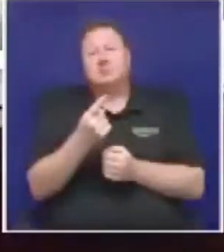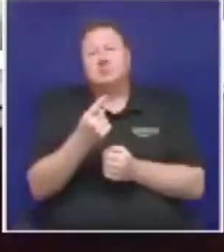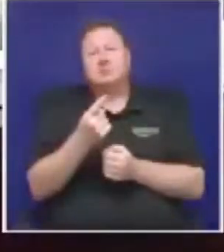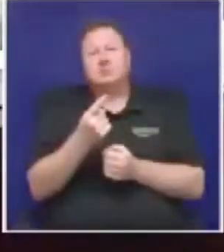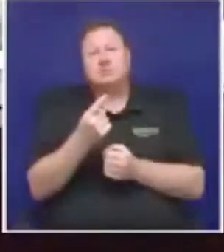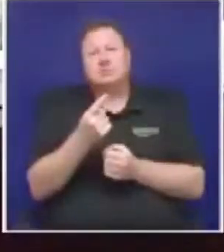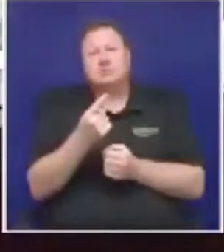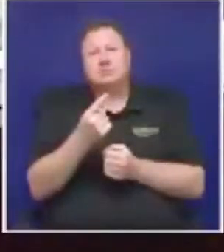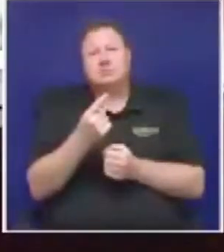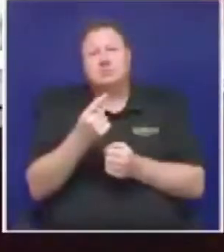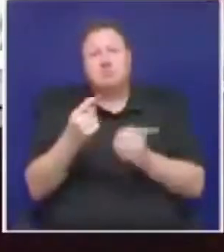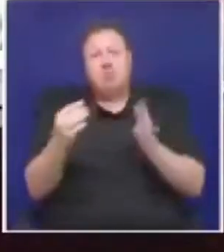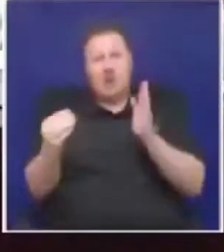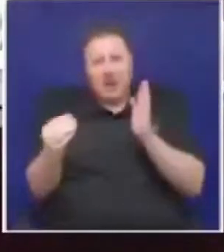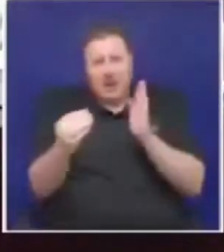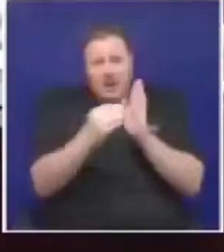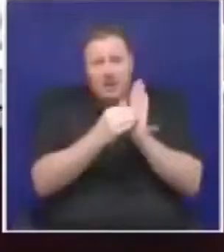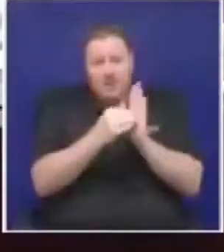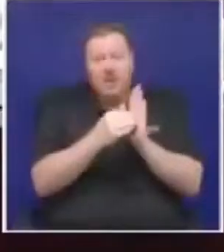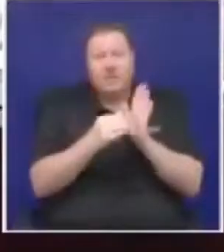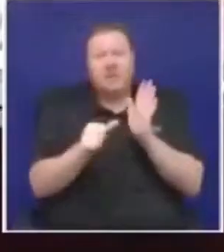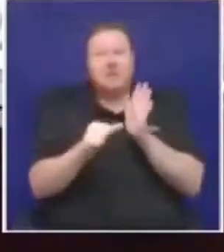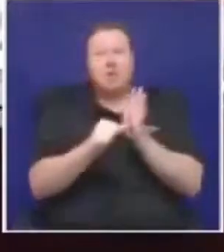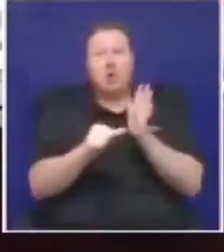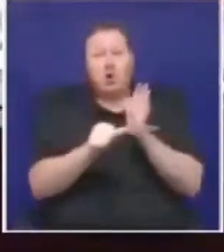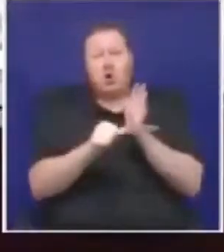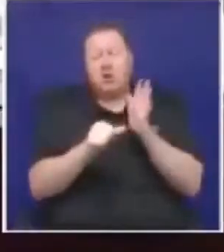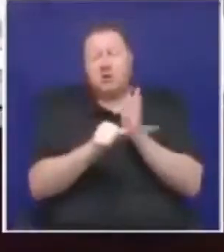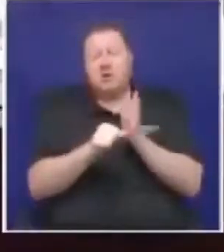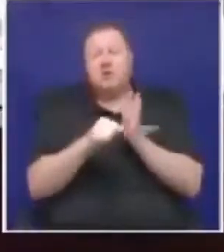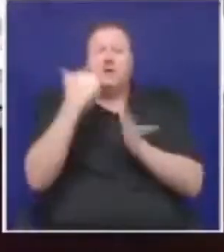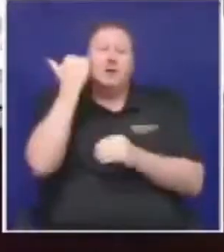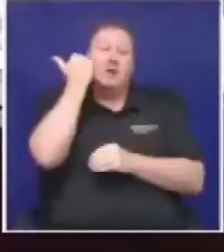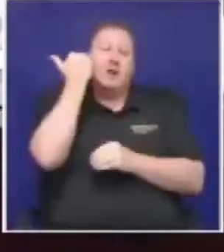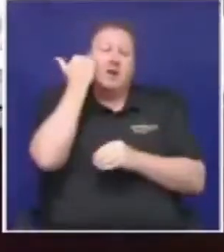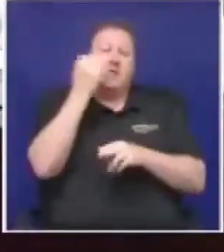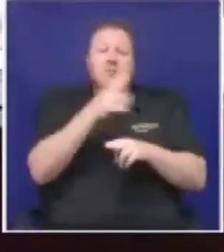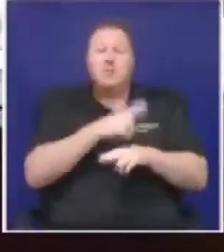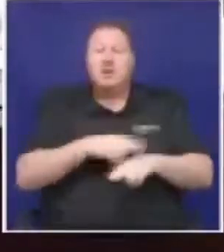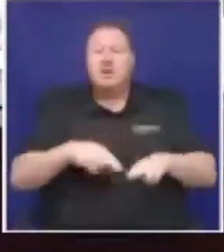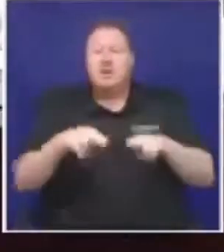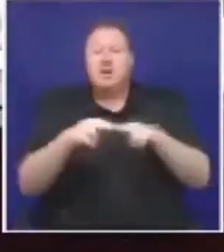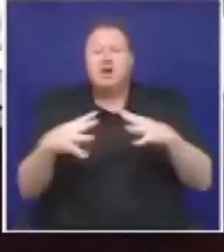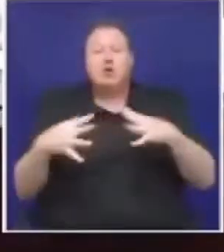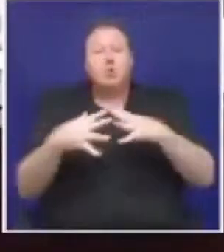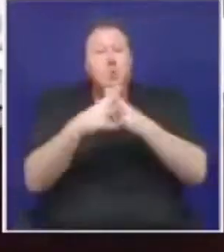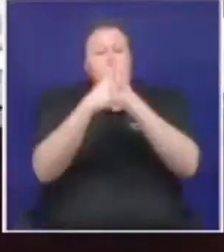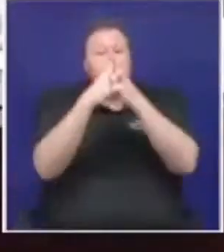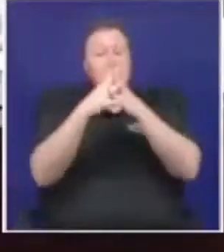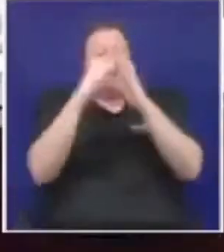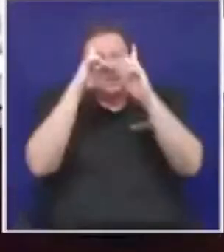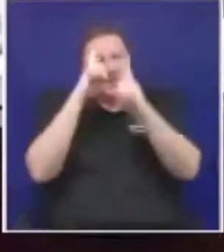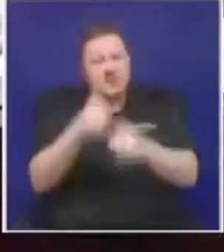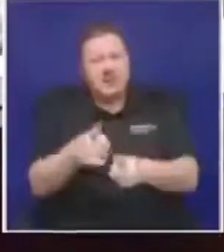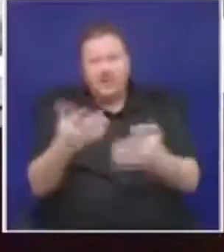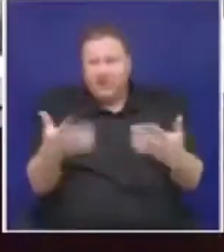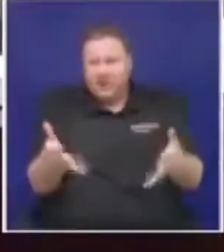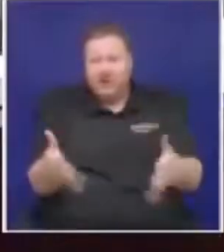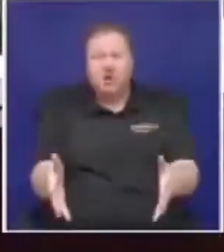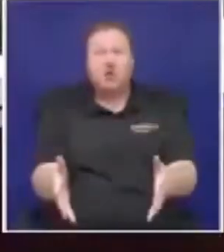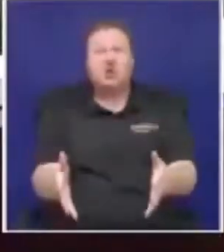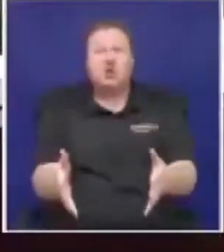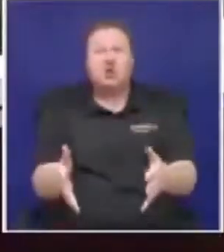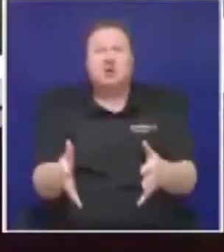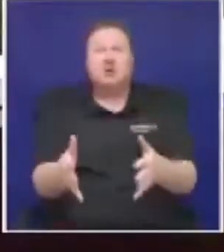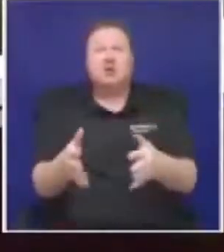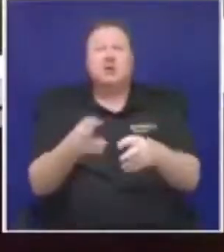in order to implement these priorities that the government of national unity has decided on, there is a need